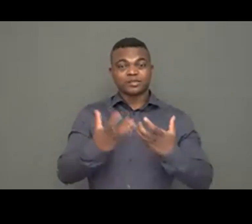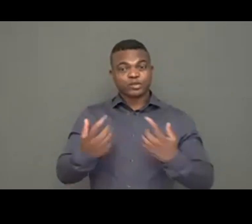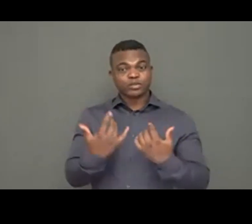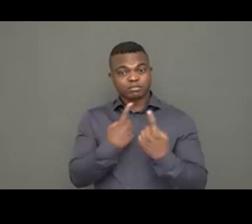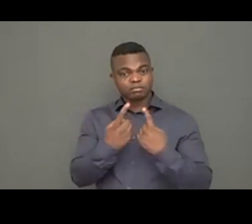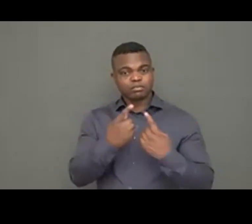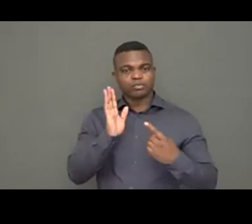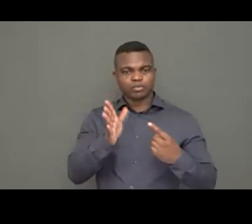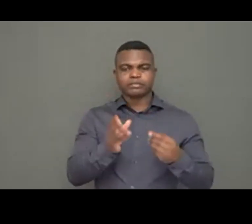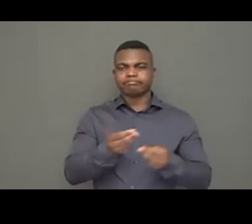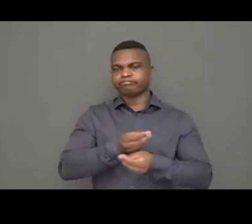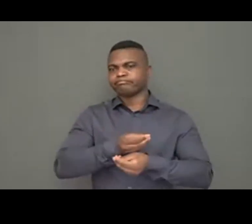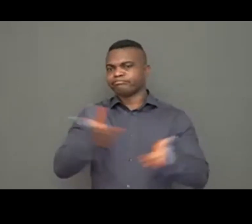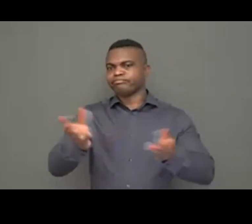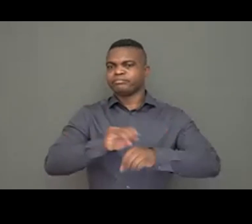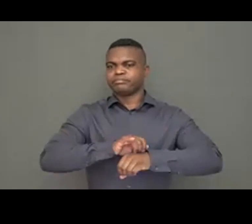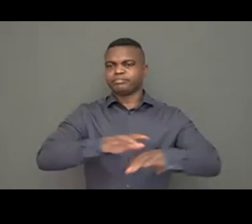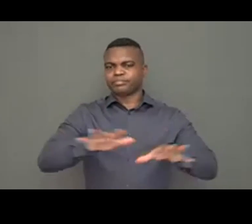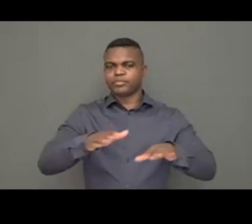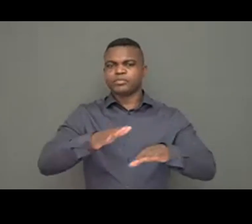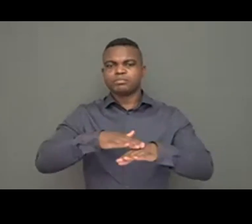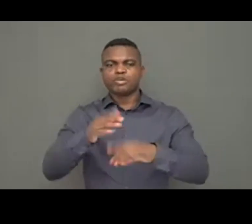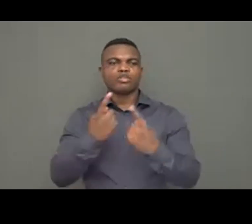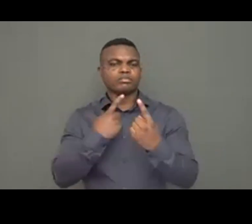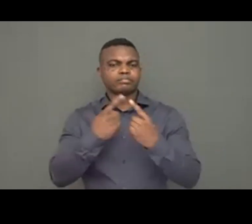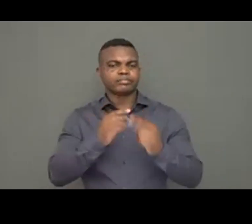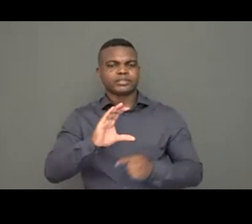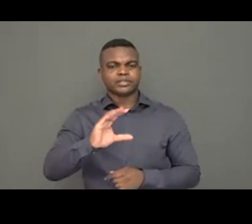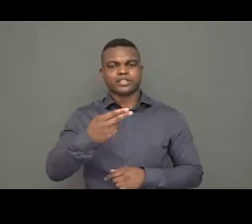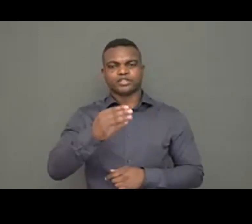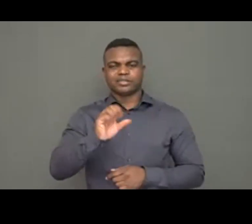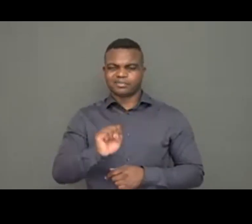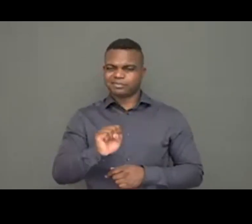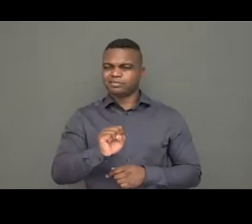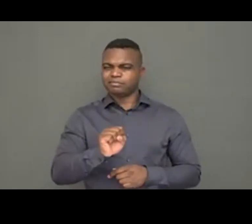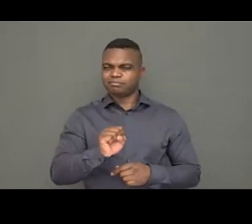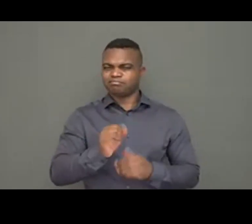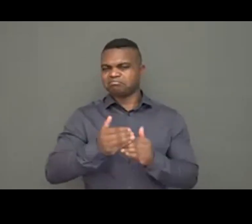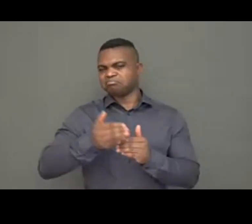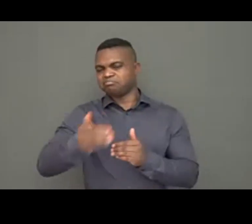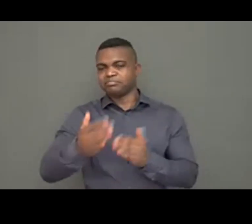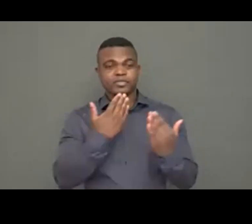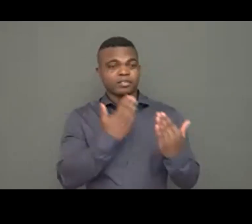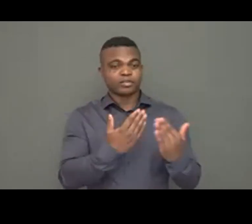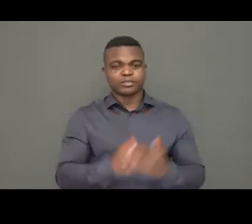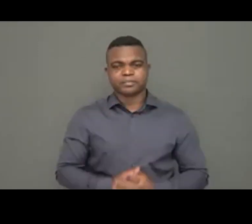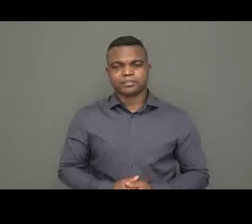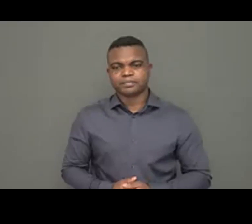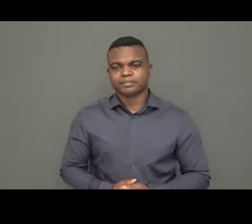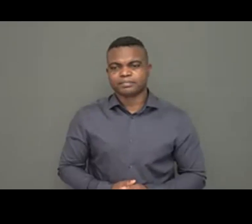area as well. So thank you. Okay, thanks everybody. We're breaking now for lunch, so it's a little bit of a longer break,